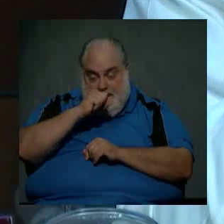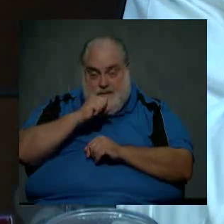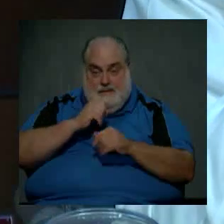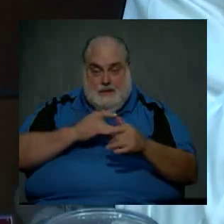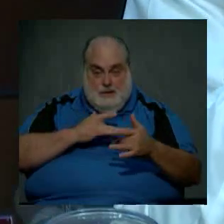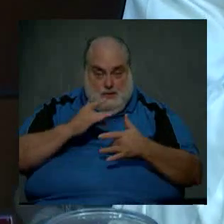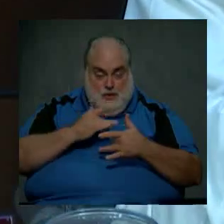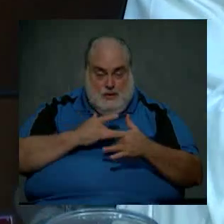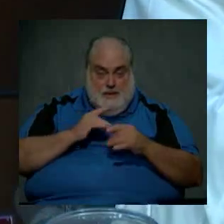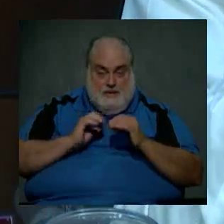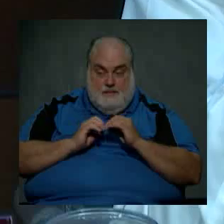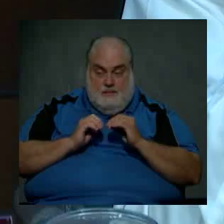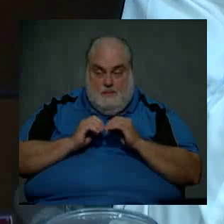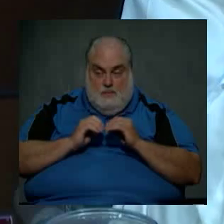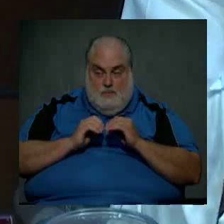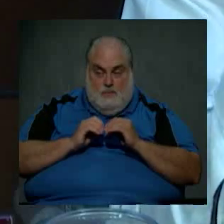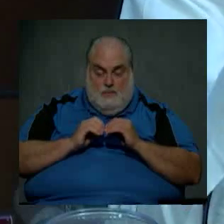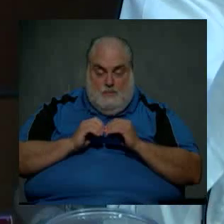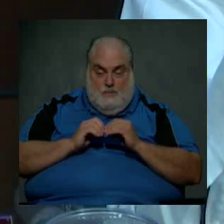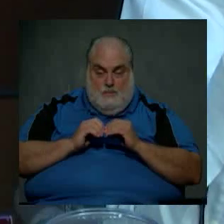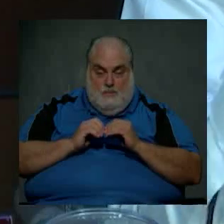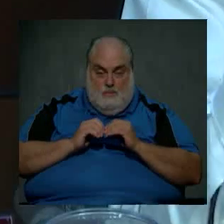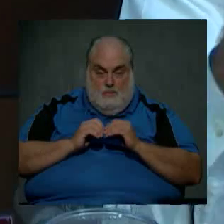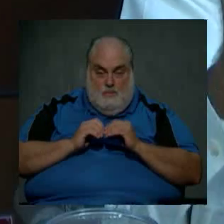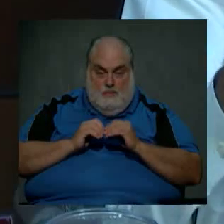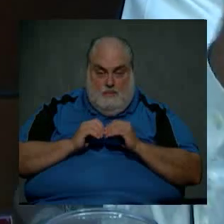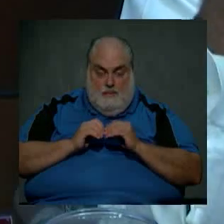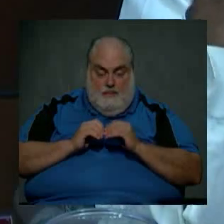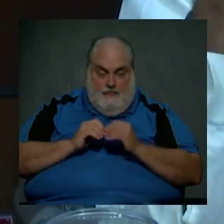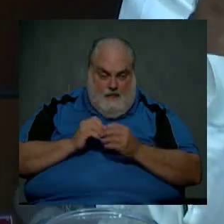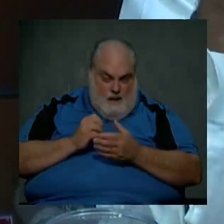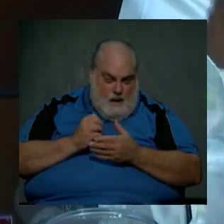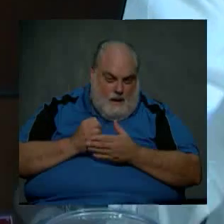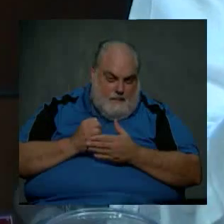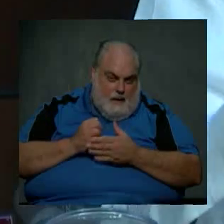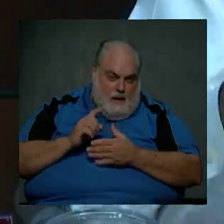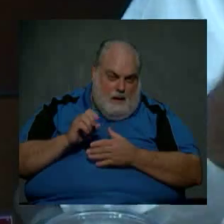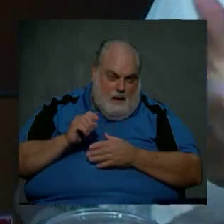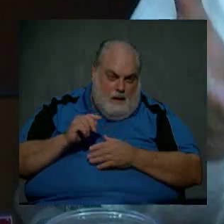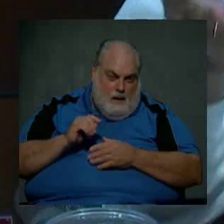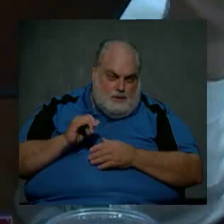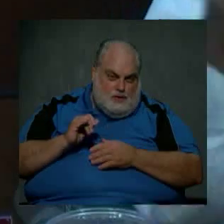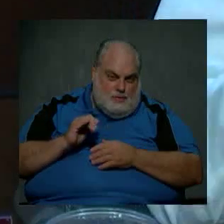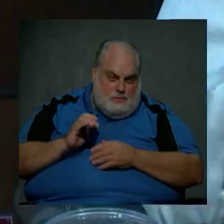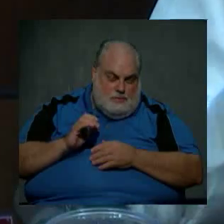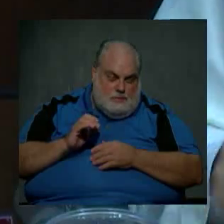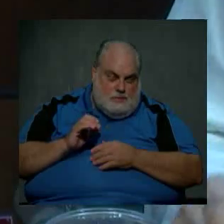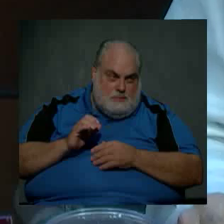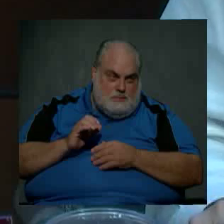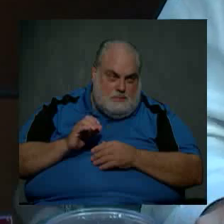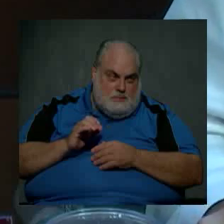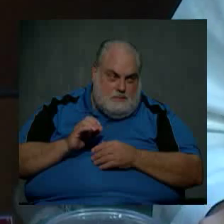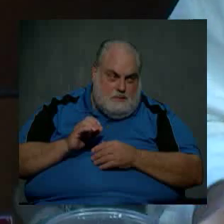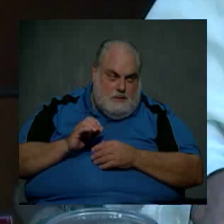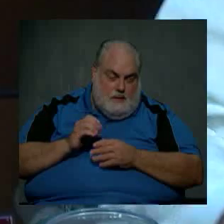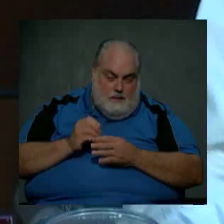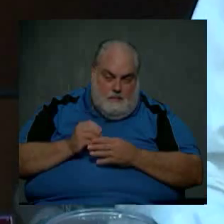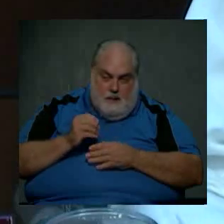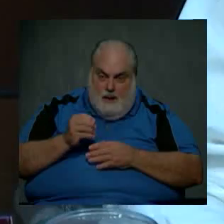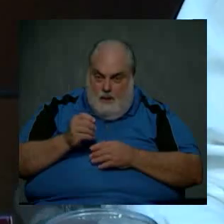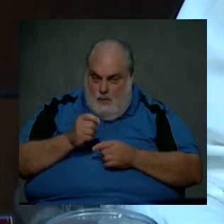publicly would be understanding there's economic logic and a great arbor science behind replacing